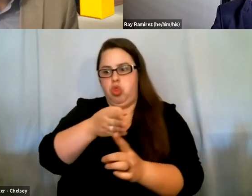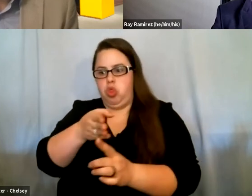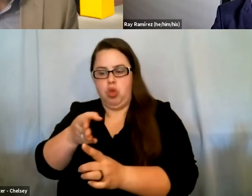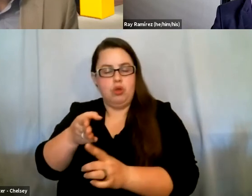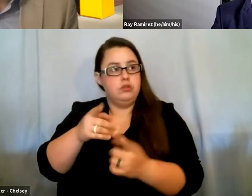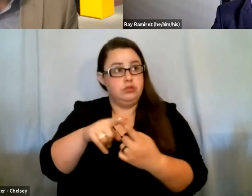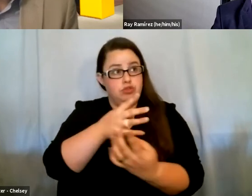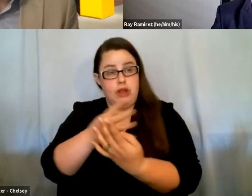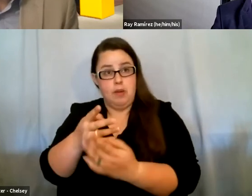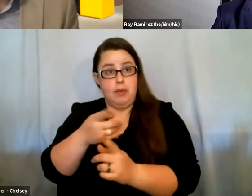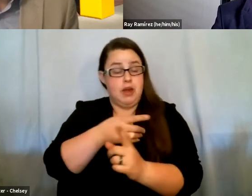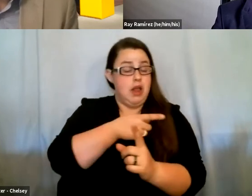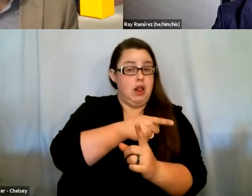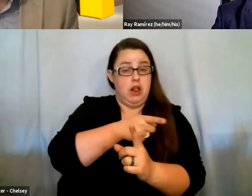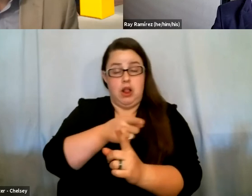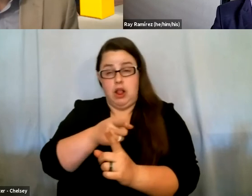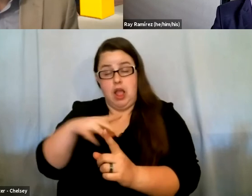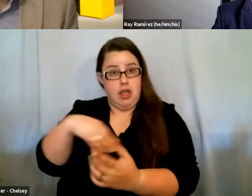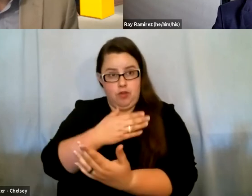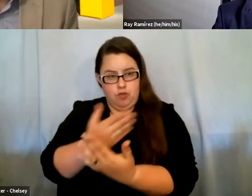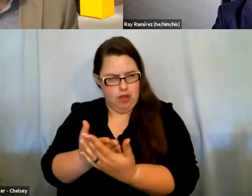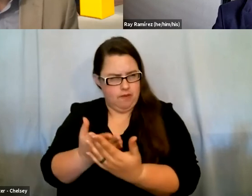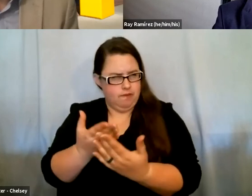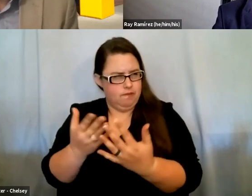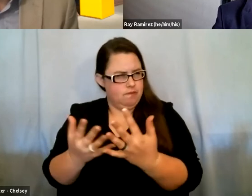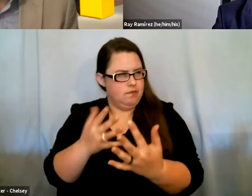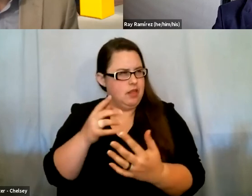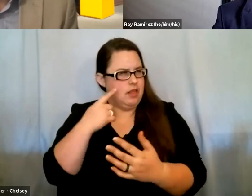but could still wake up before they end up in jail? It's the last part of the question.